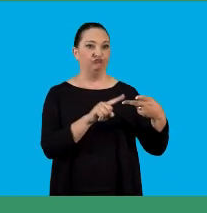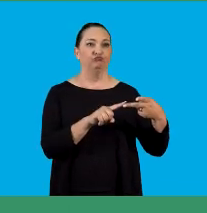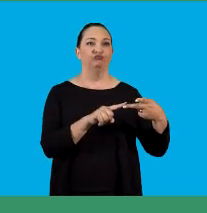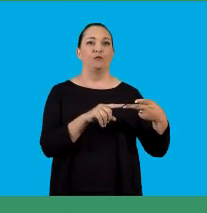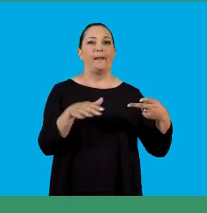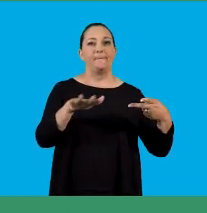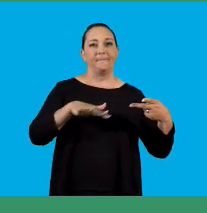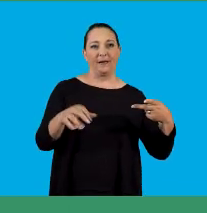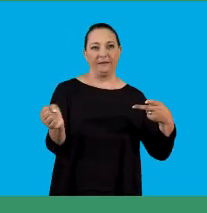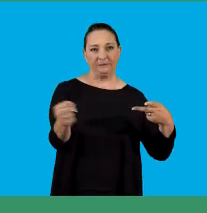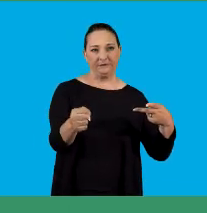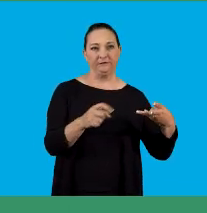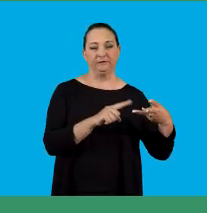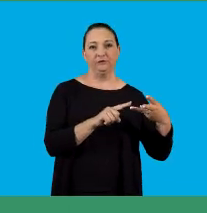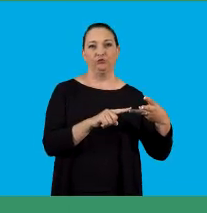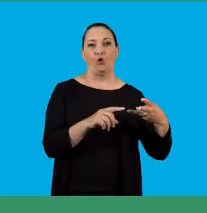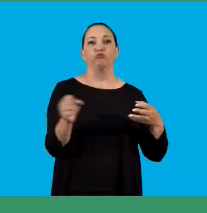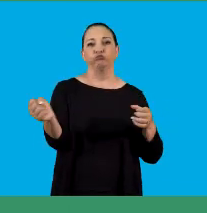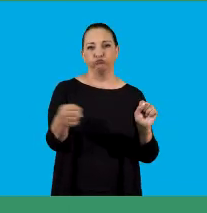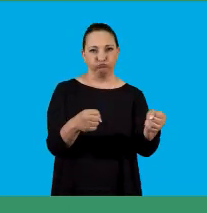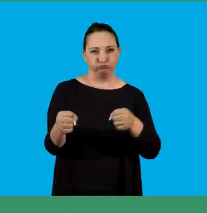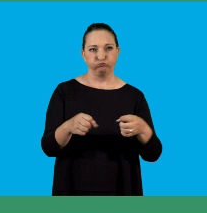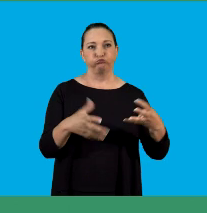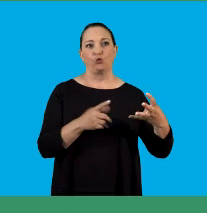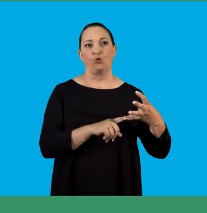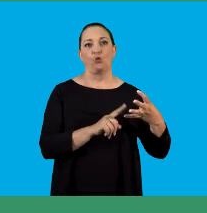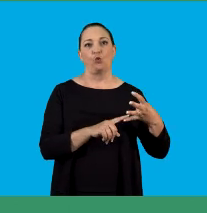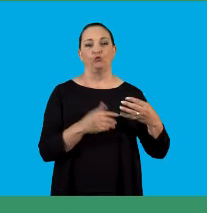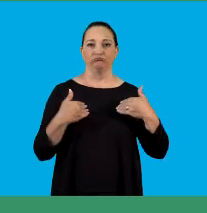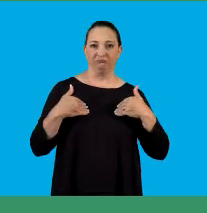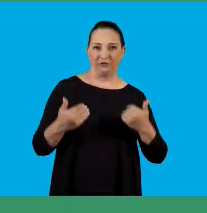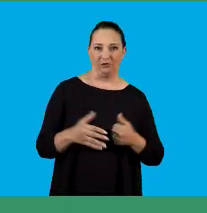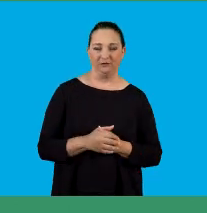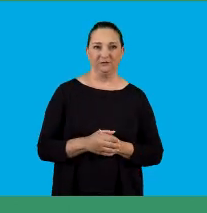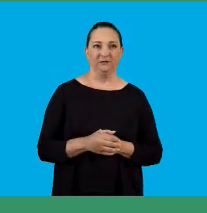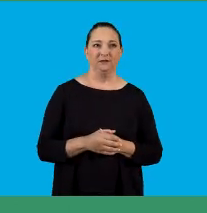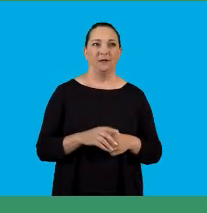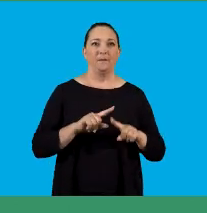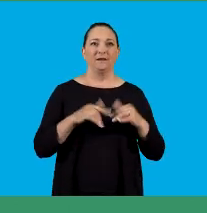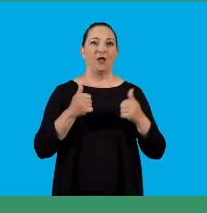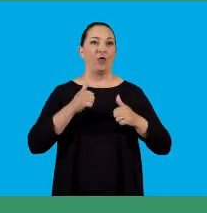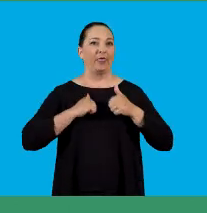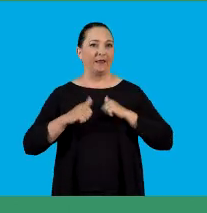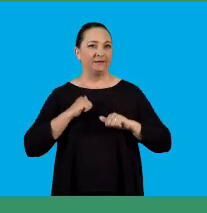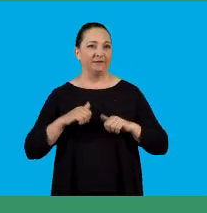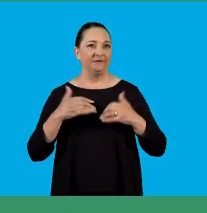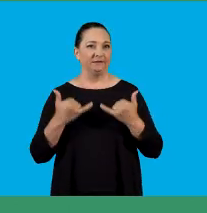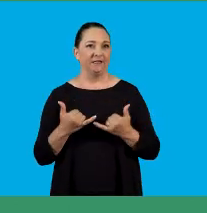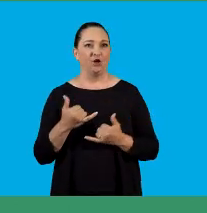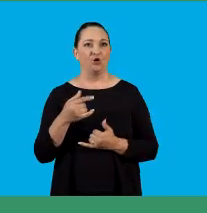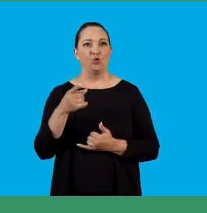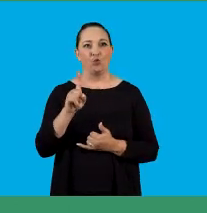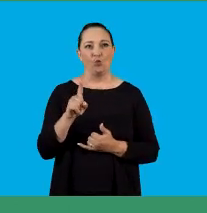is it placement? C, is it recruitment? Or D, induction. The human resource activity which ensures that